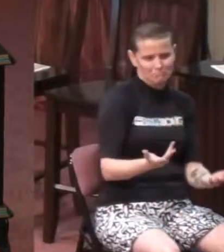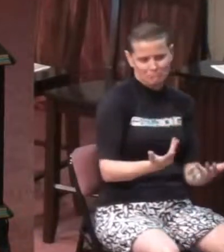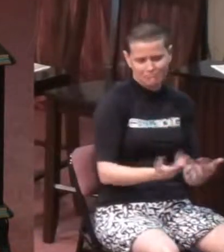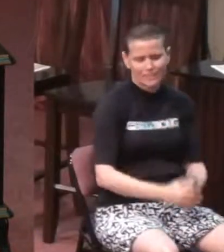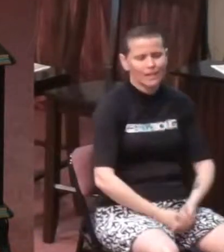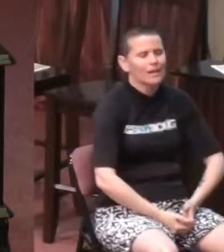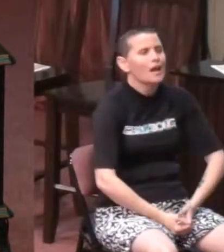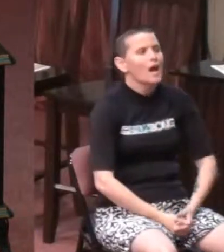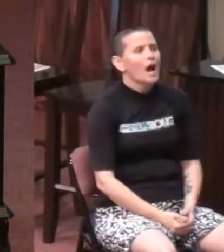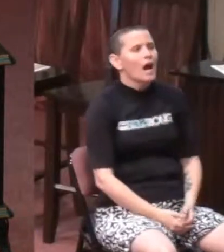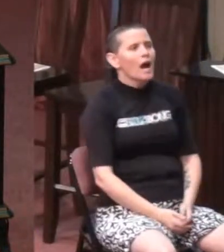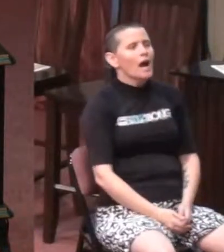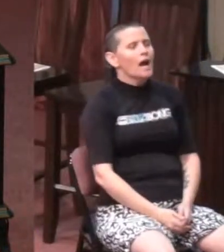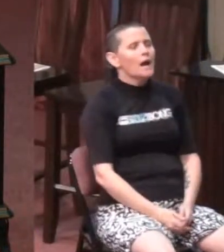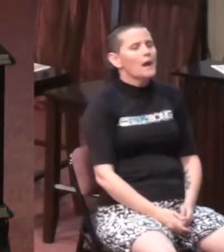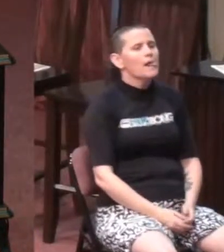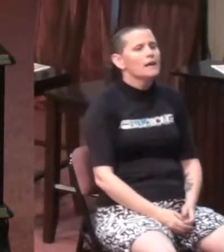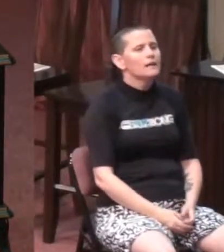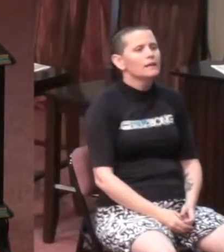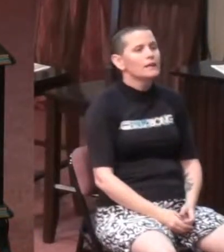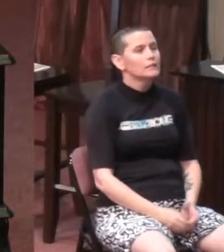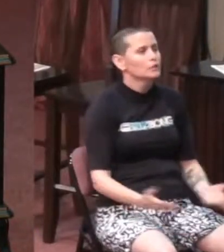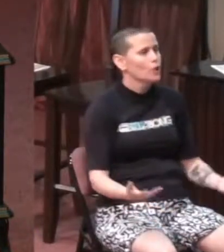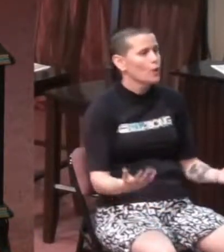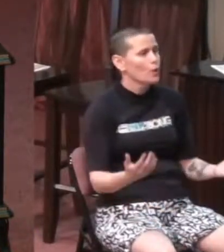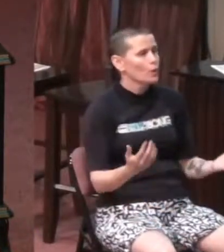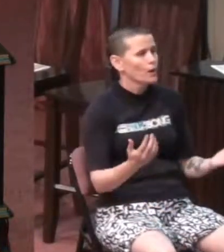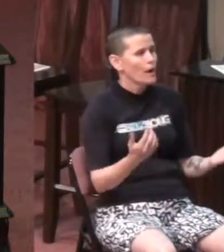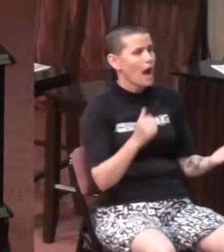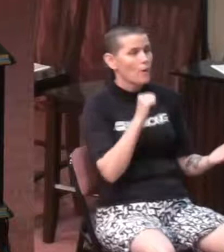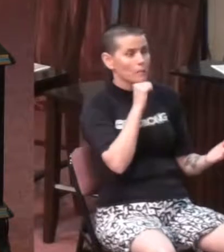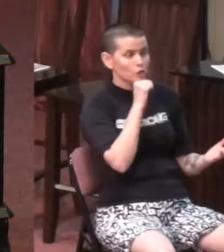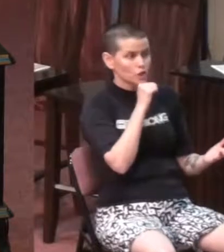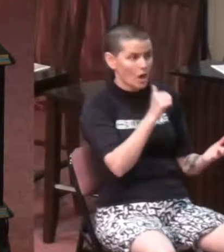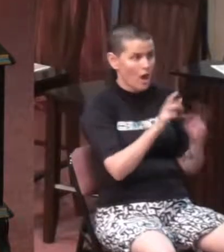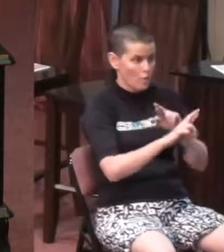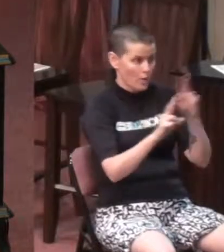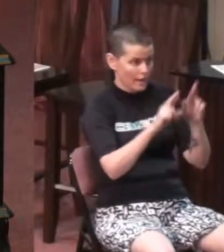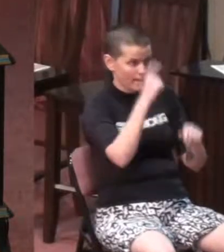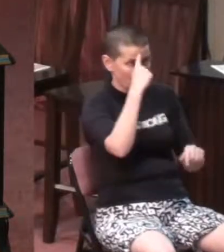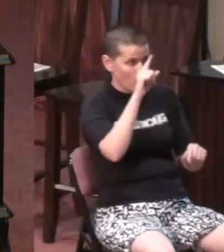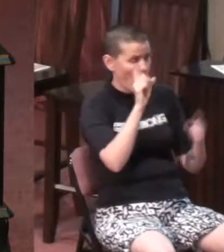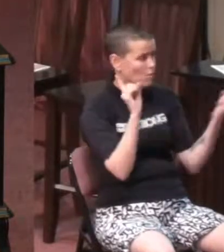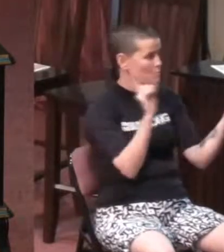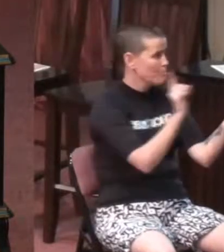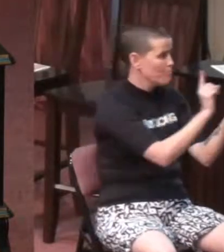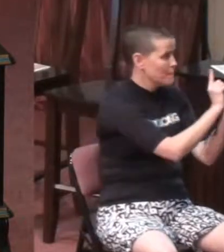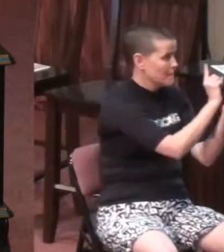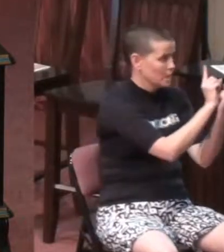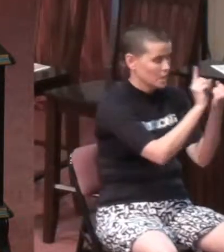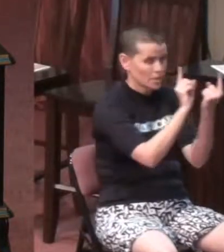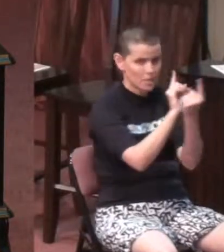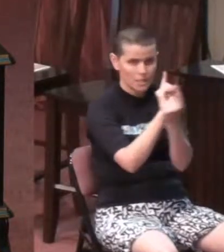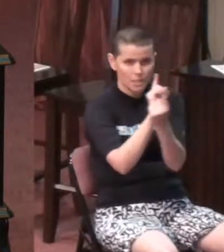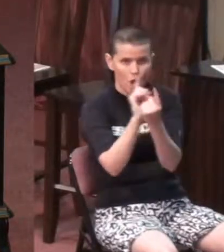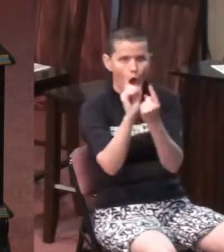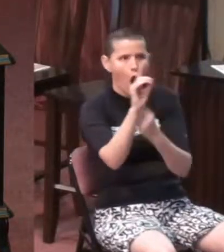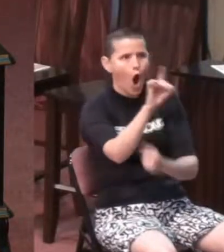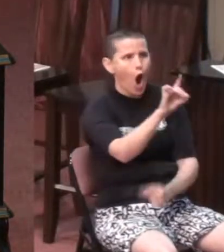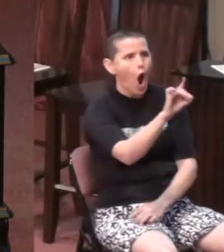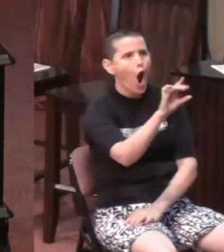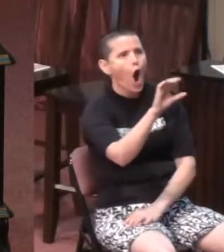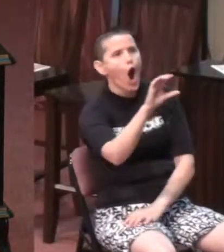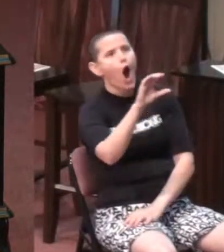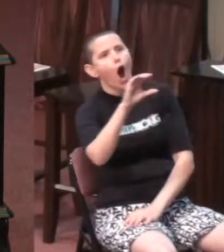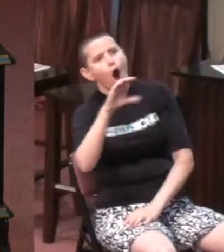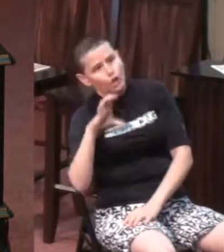what I wasn't prepared for was meeting hundreds of you and getting to know all of your names and all of your family's names